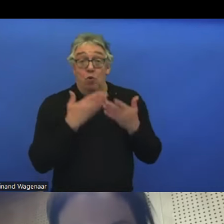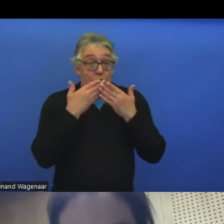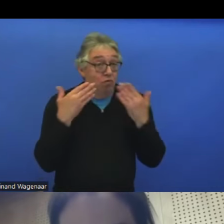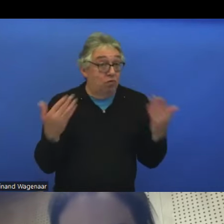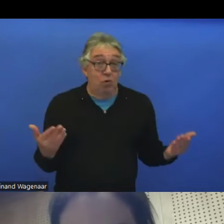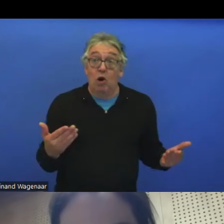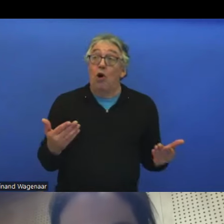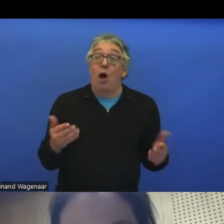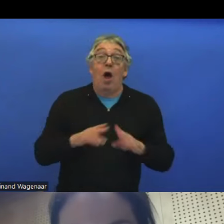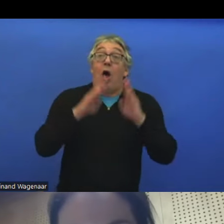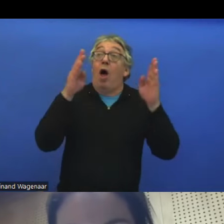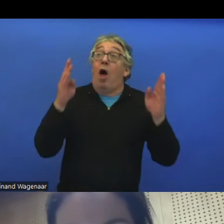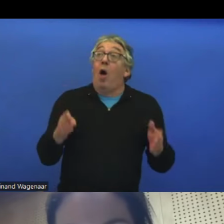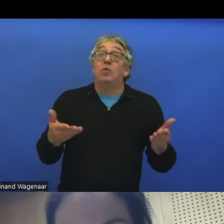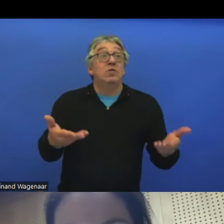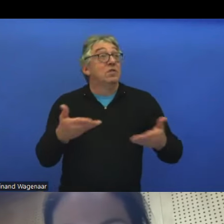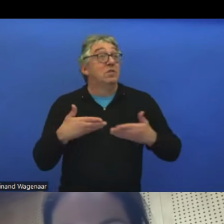and housing and healthcare.